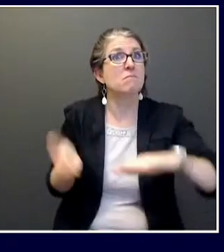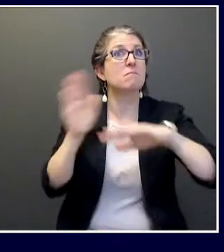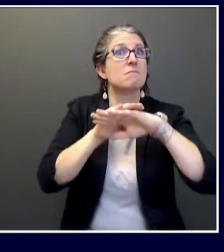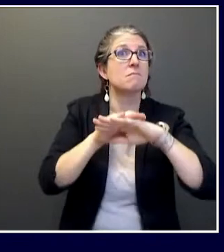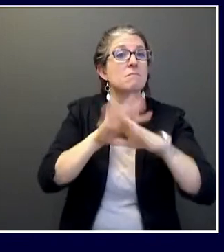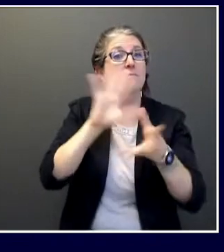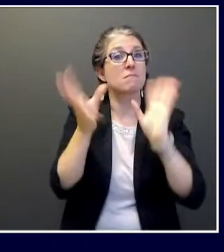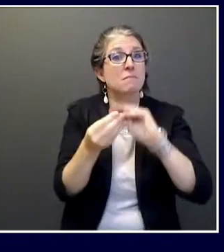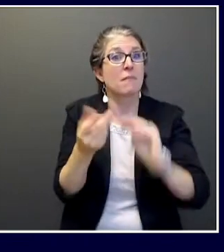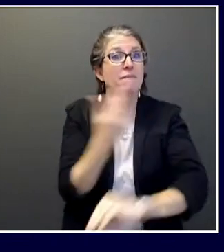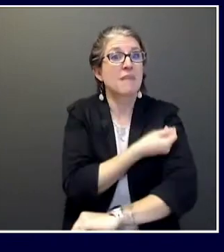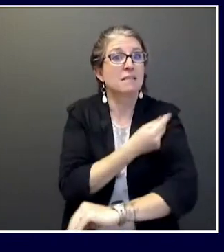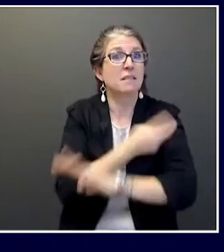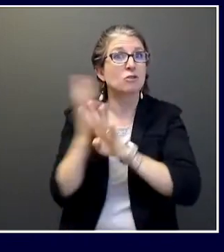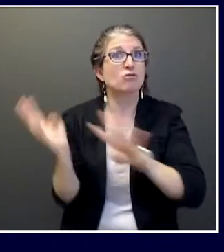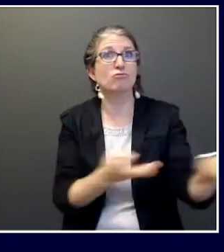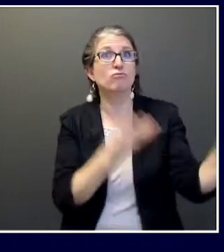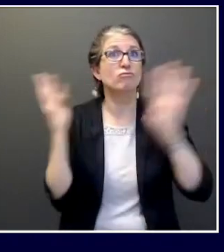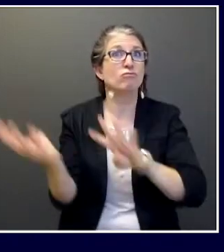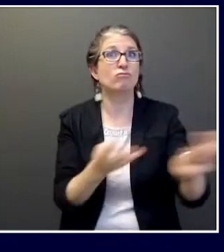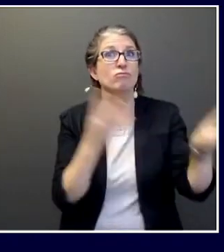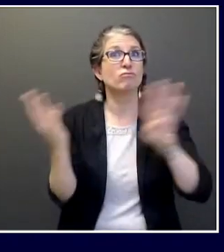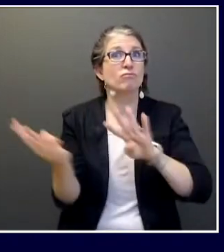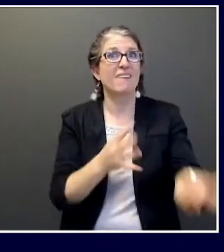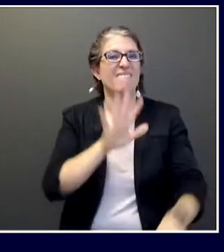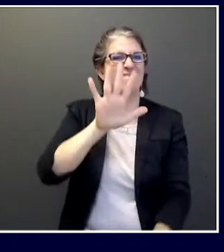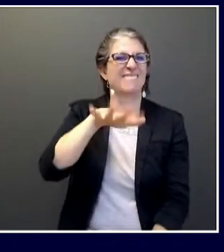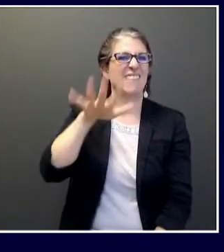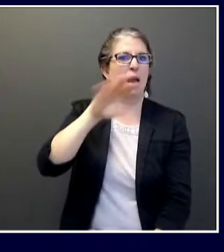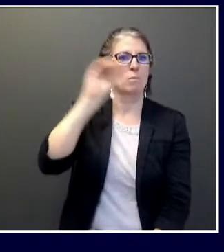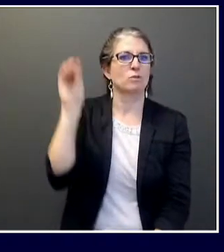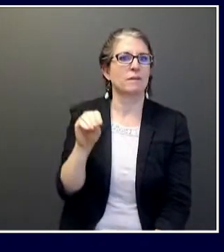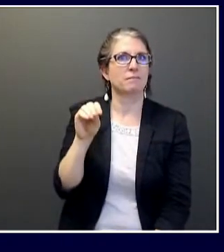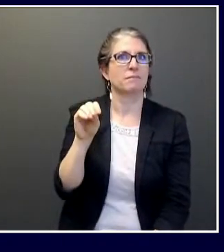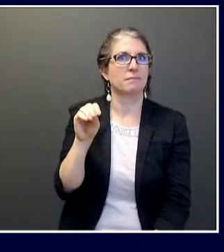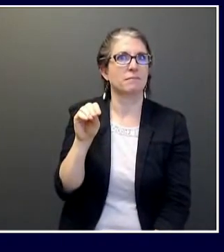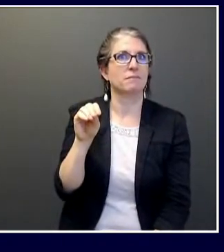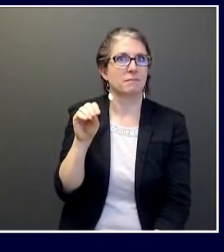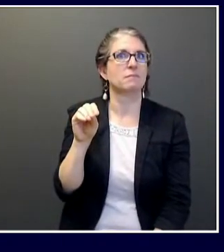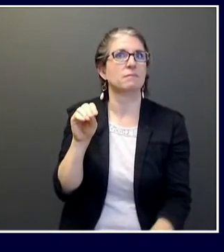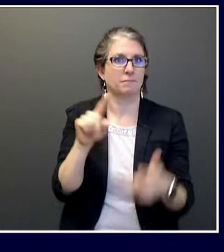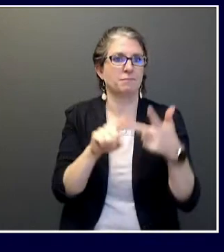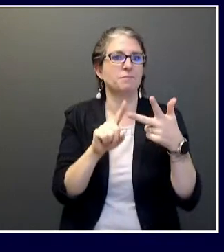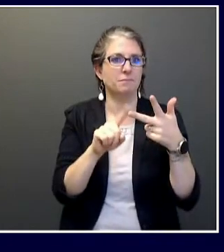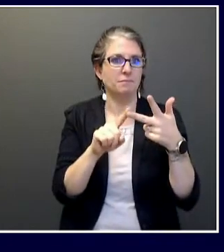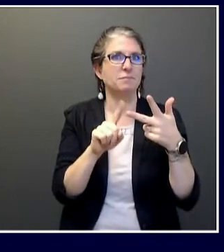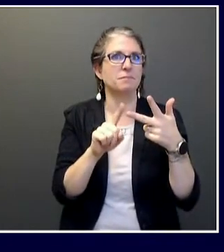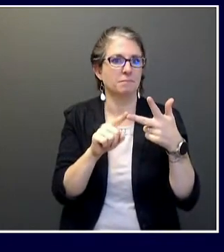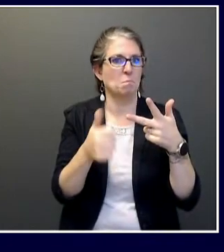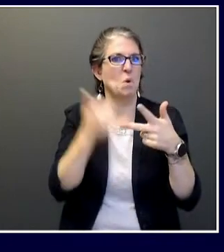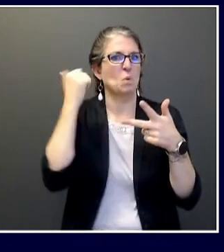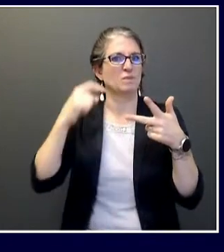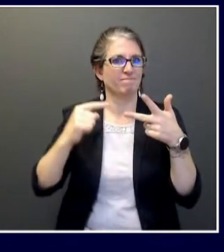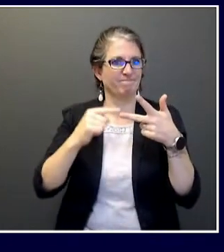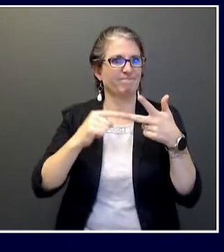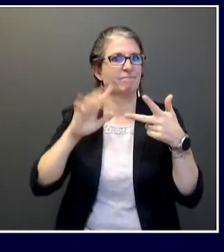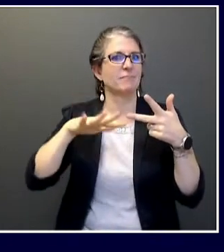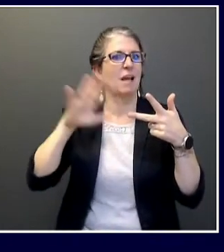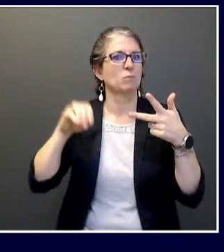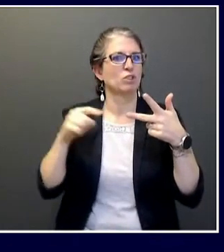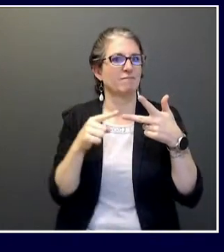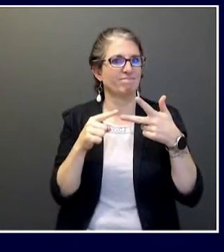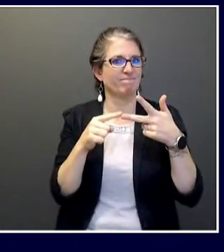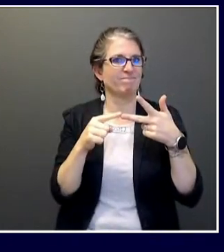comprises boosters. On a population level, just a hair under 70% of